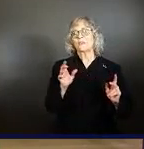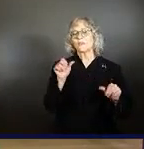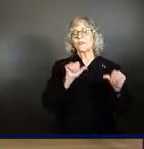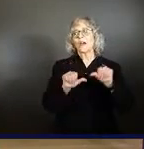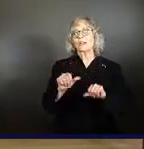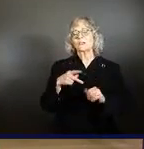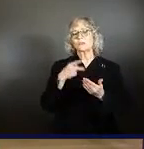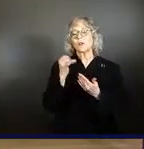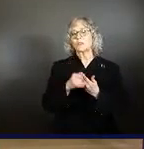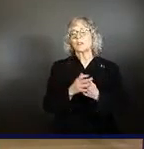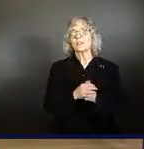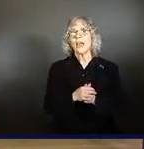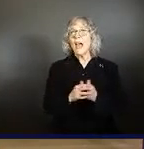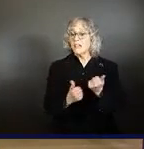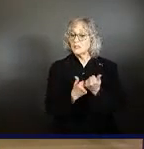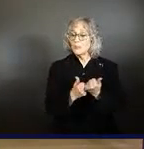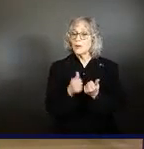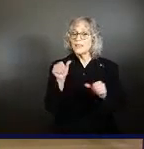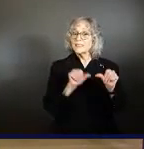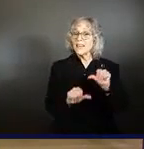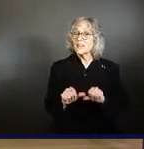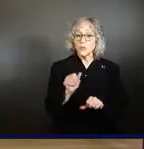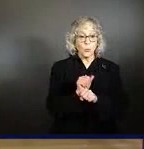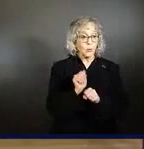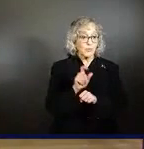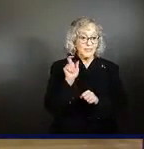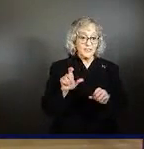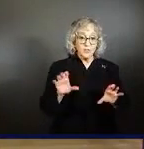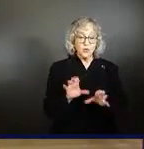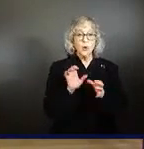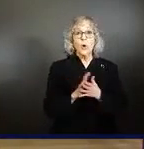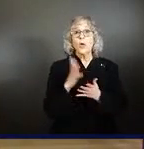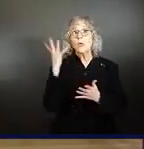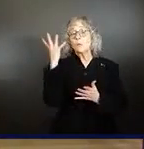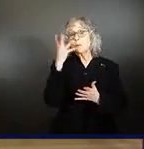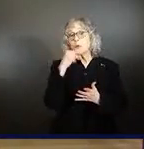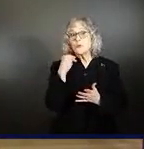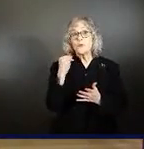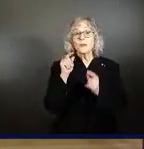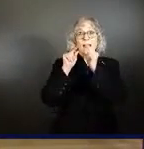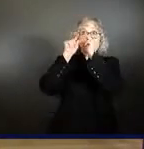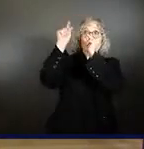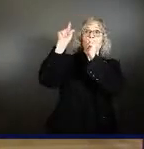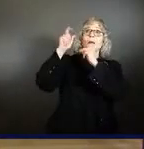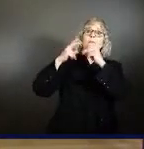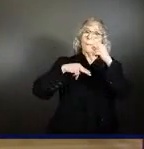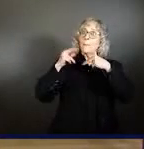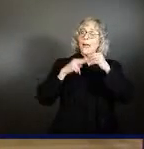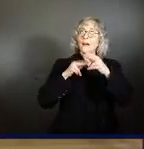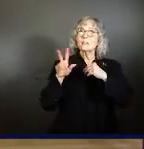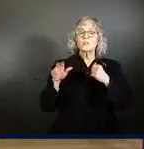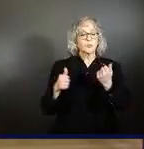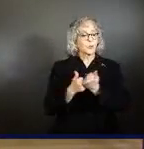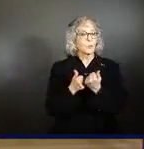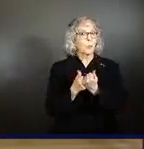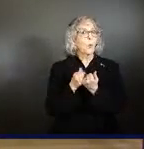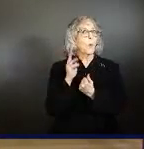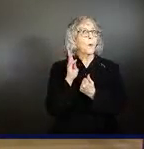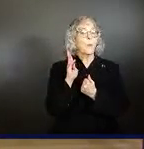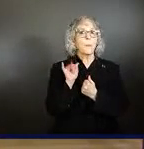science so that, the work that needs to get done and these beautiful telescopes that need to get built are supported